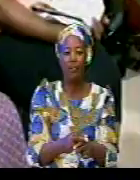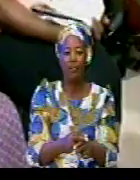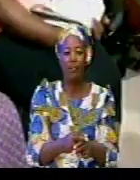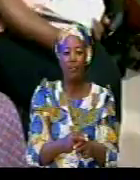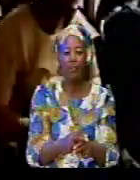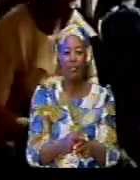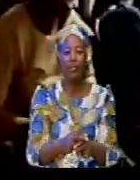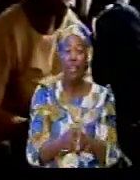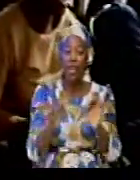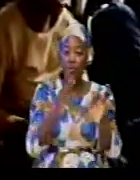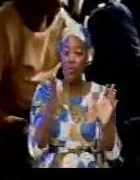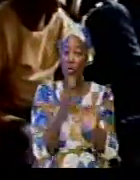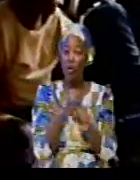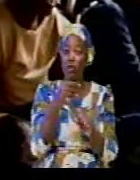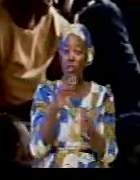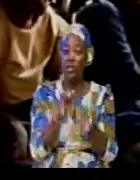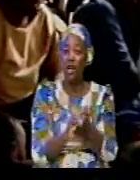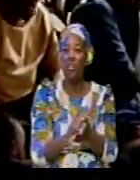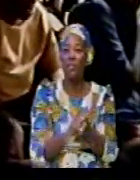Jesus' name.